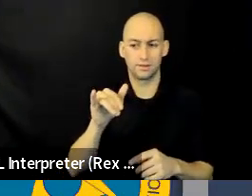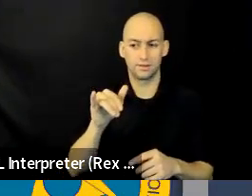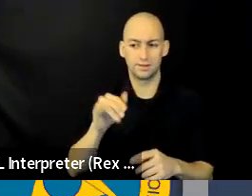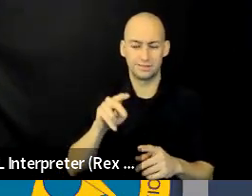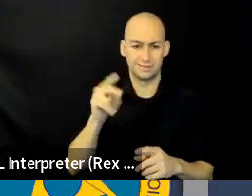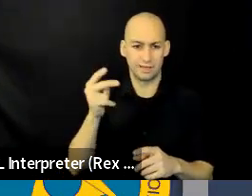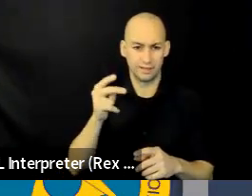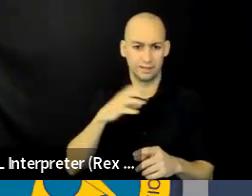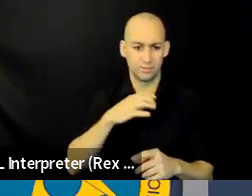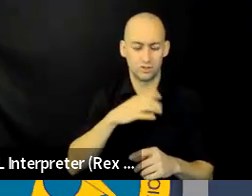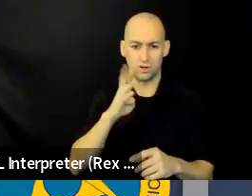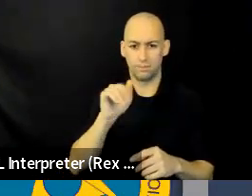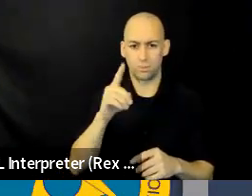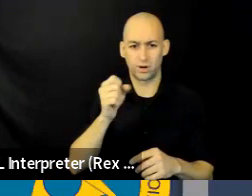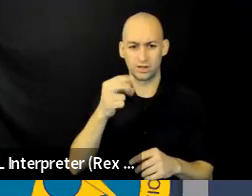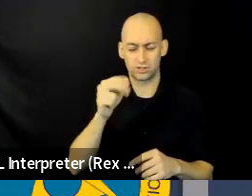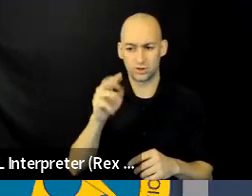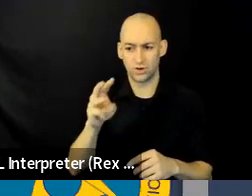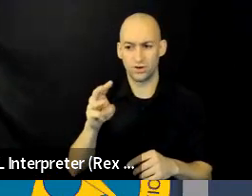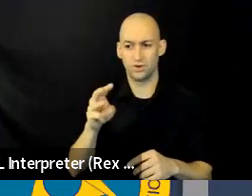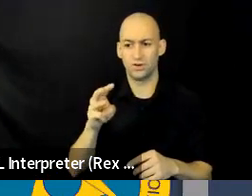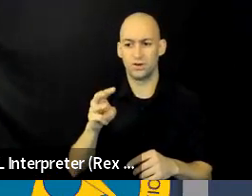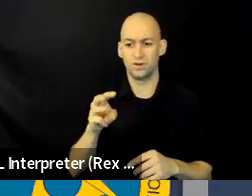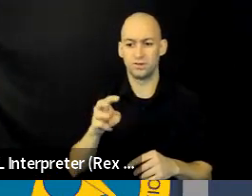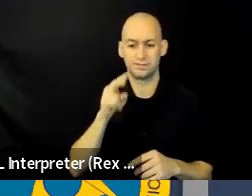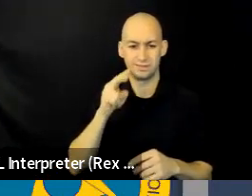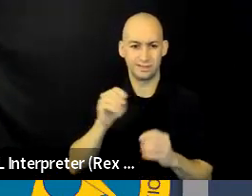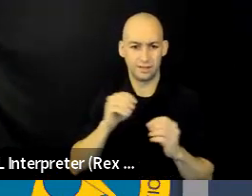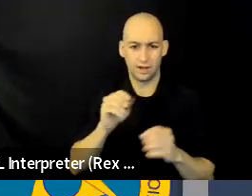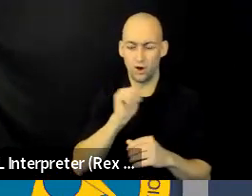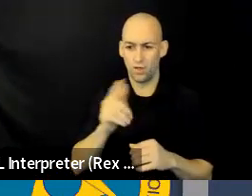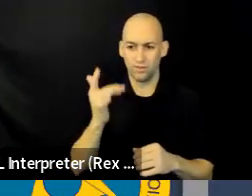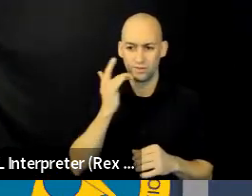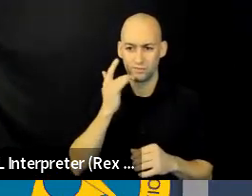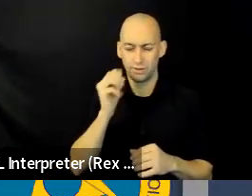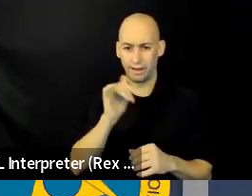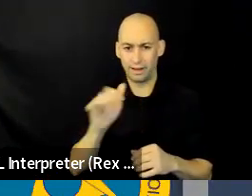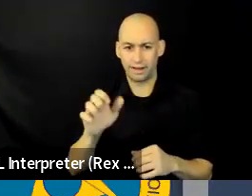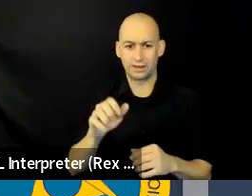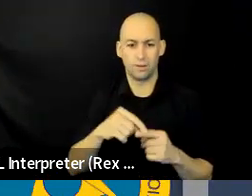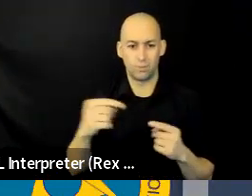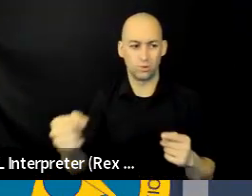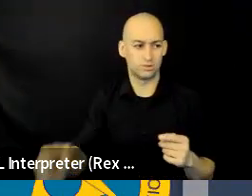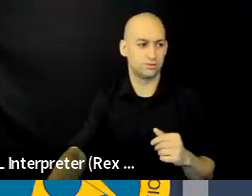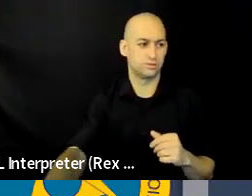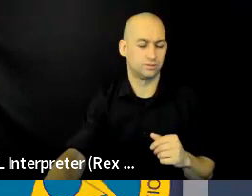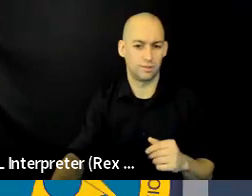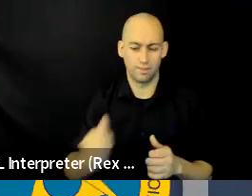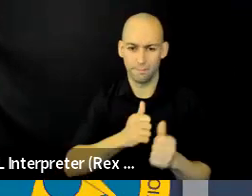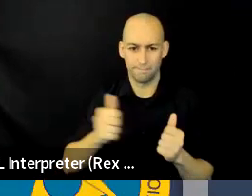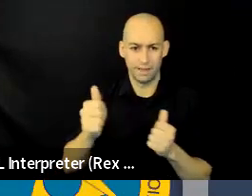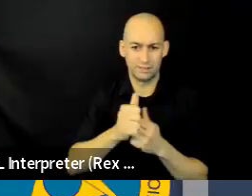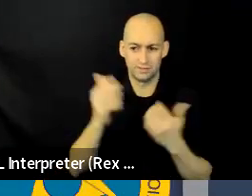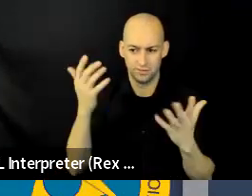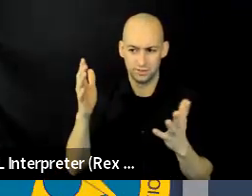Second, Commissioner Bradshaw. Any comments? Seeing none, all those in favor? Aye. Opposed? And that passes